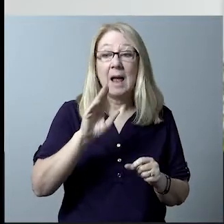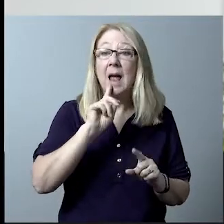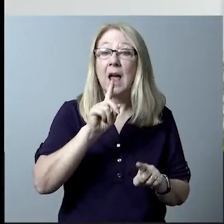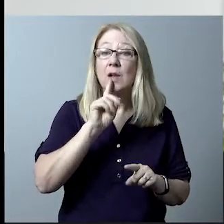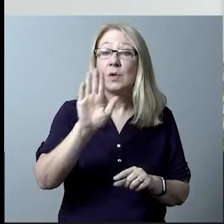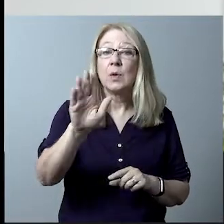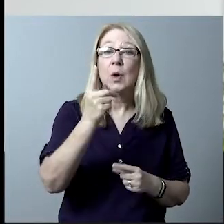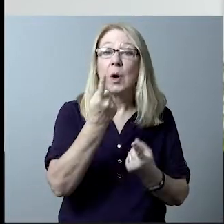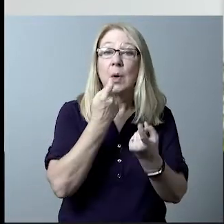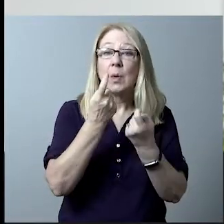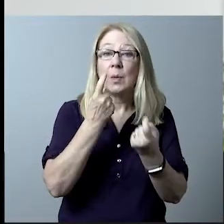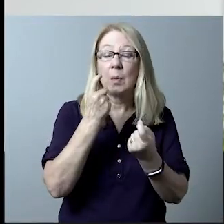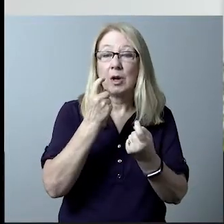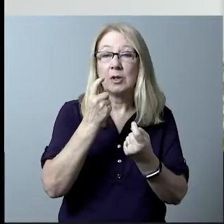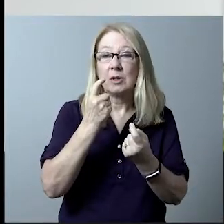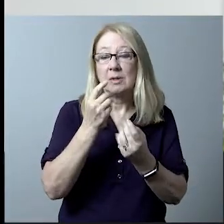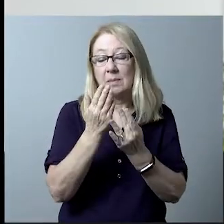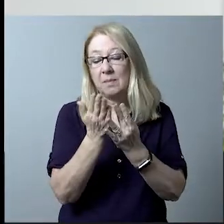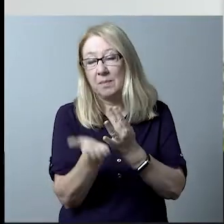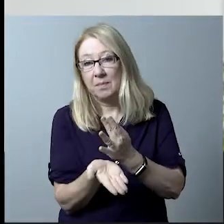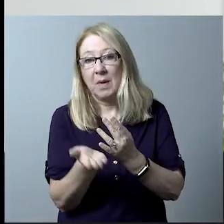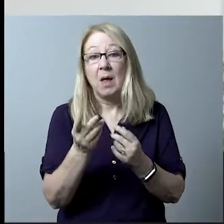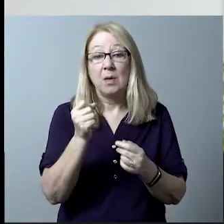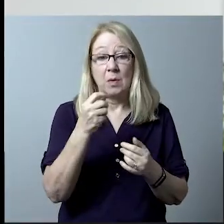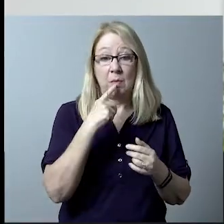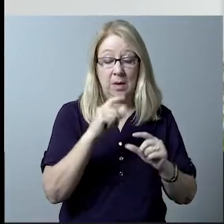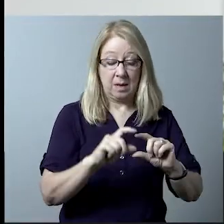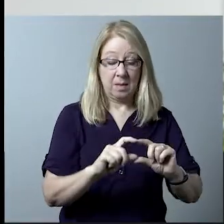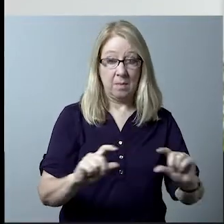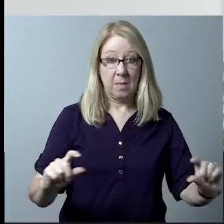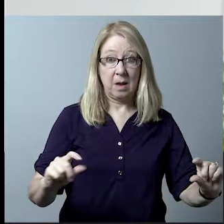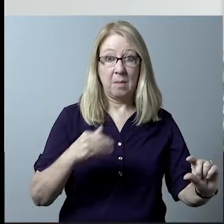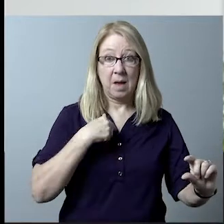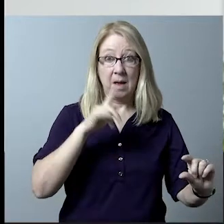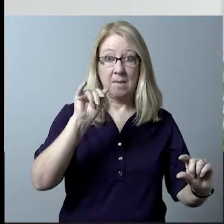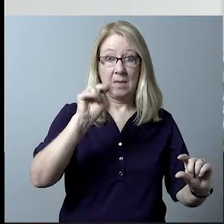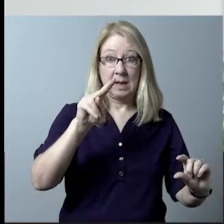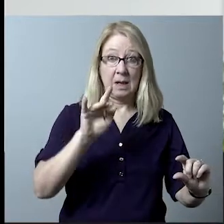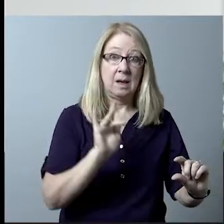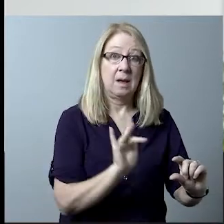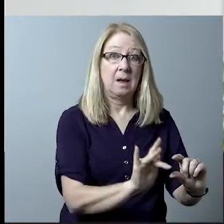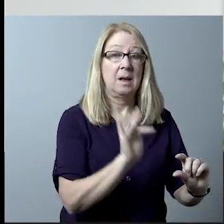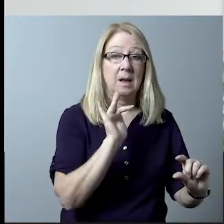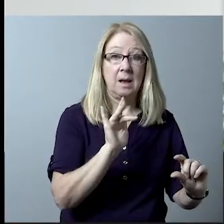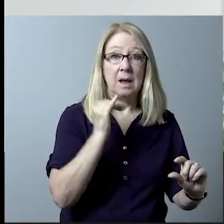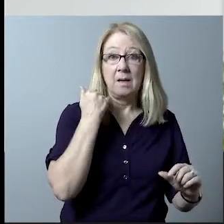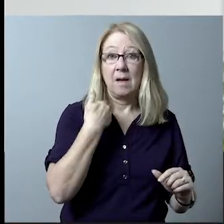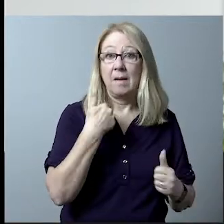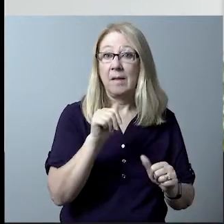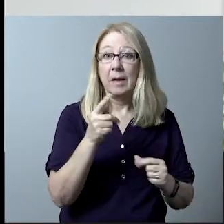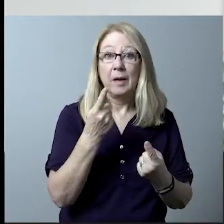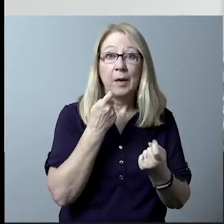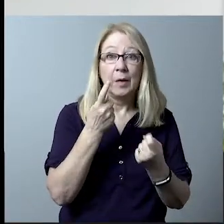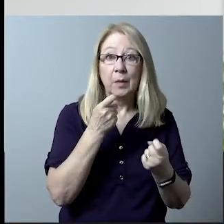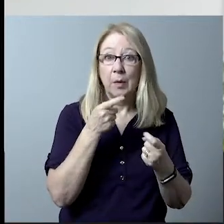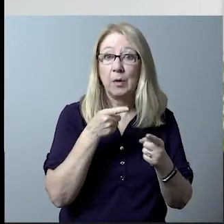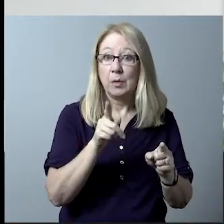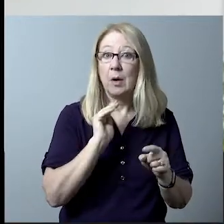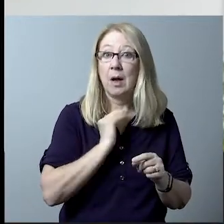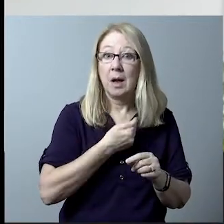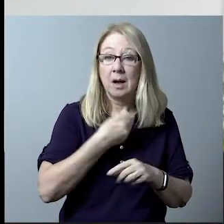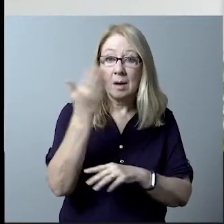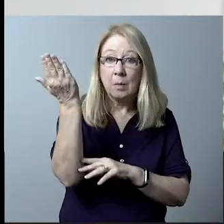take your questions in the second half of the hour here. So at the bottom of your screen, there's a link there and a form. So I encourage you, if you have questions as you're hearing